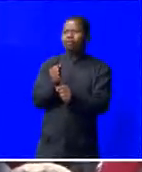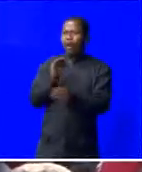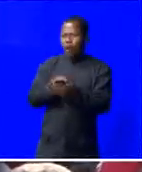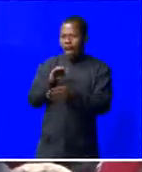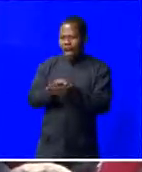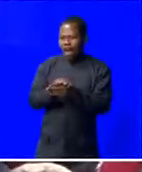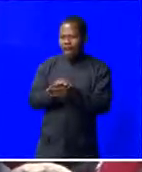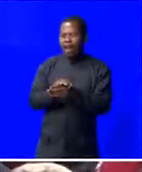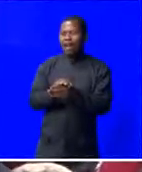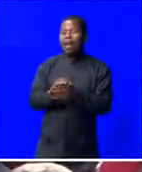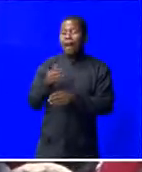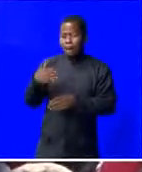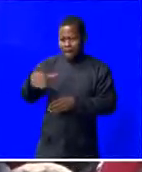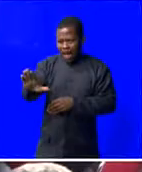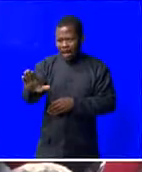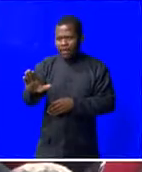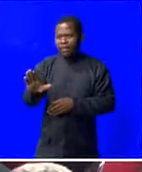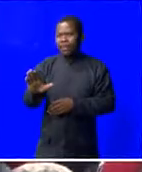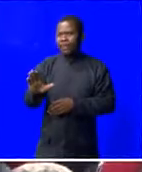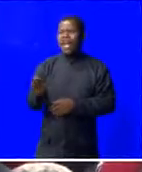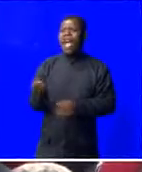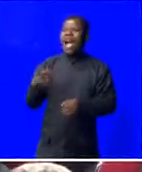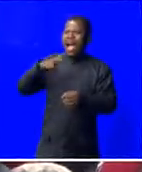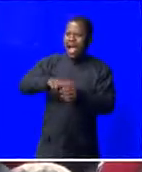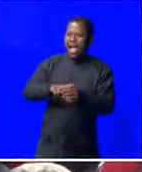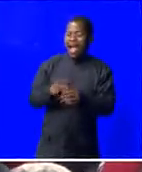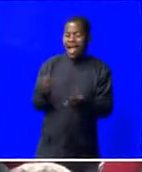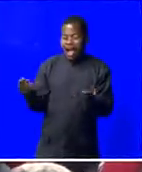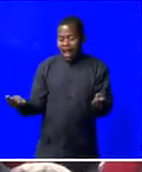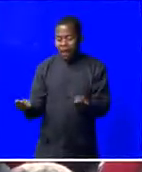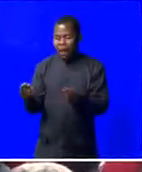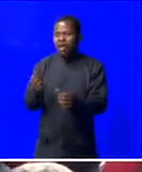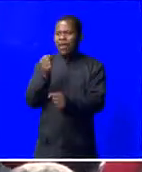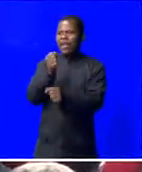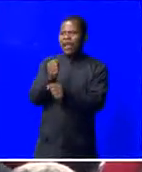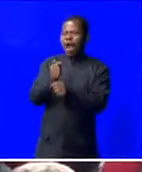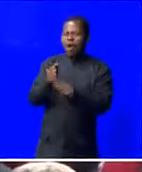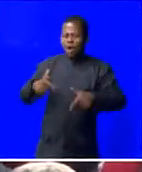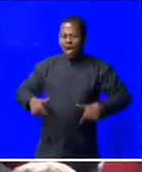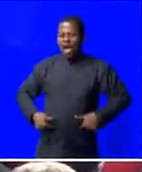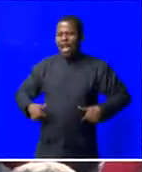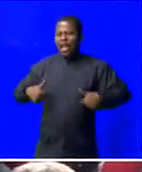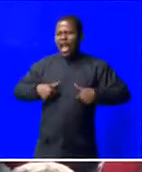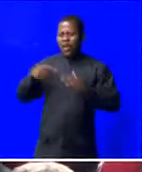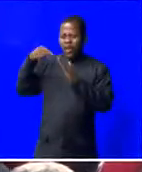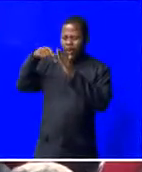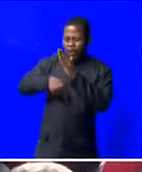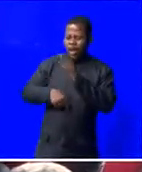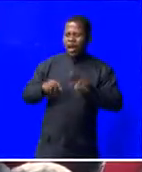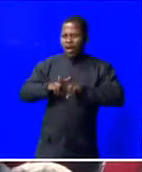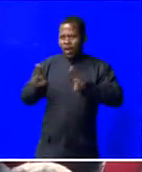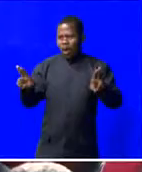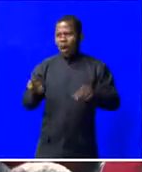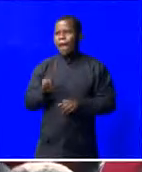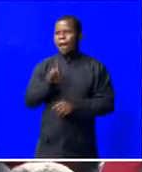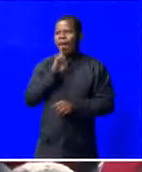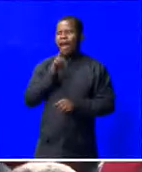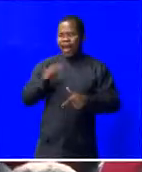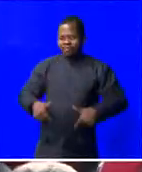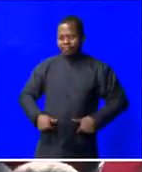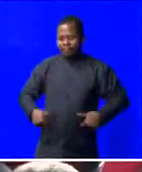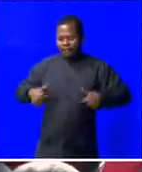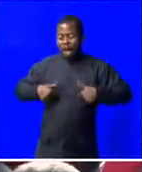mhlawumbe kuthi kwendeka lokho kepha iswati linjinga tikhanze kuthi lona in a better position kunalo